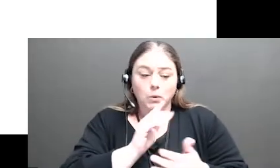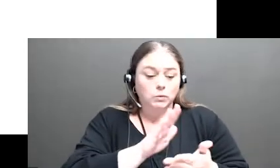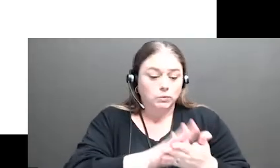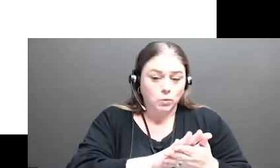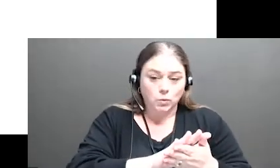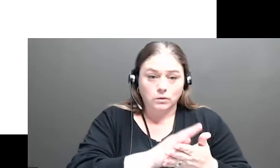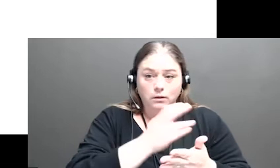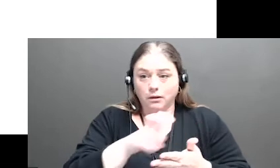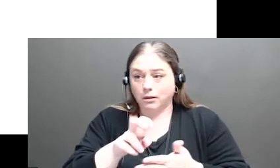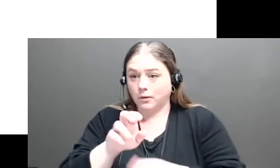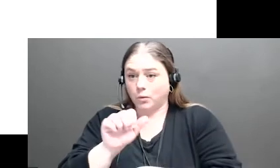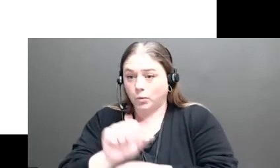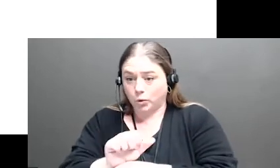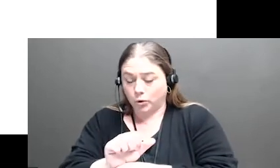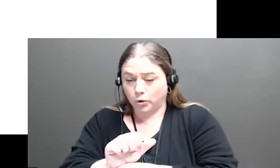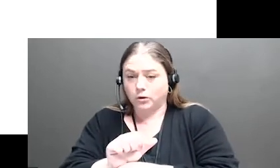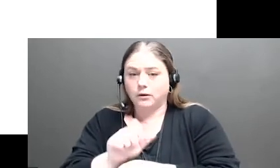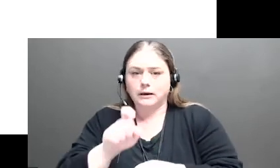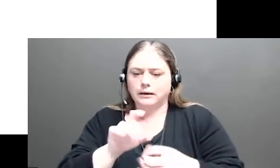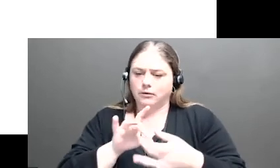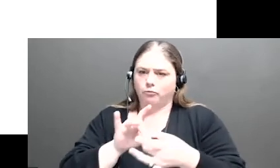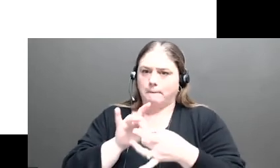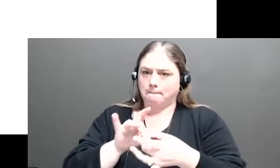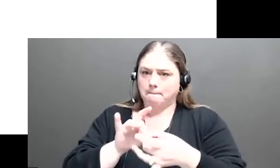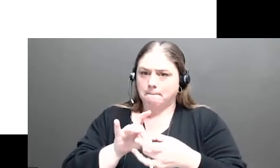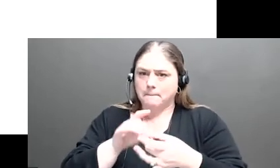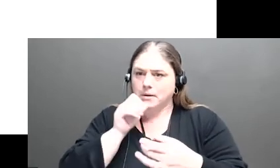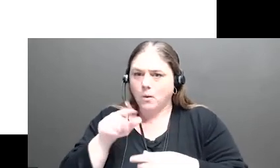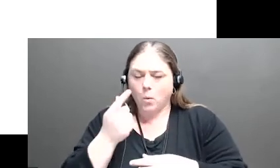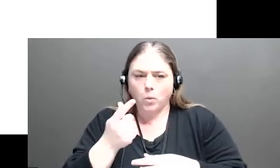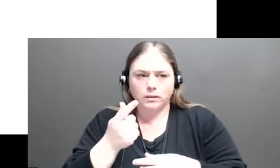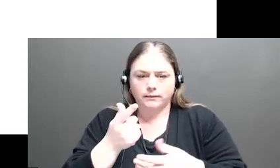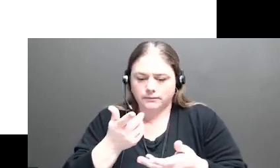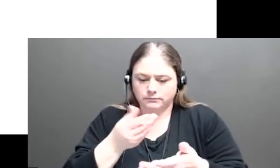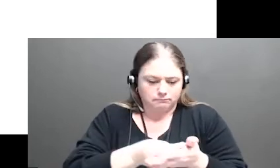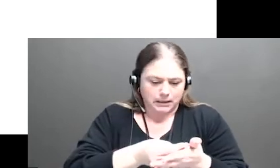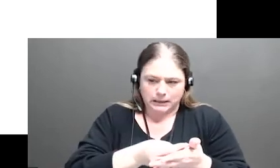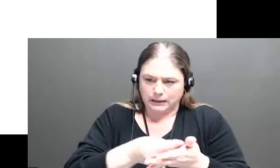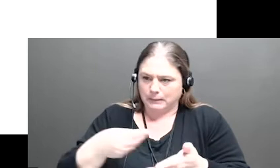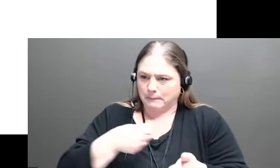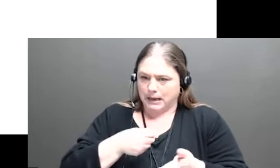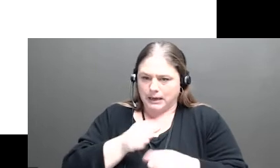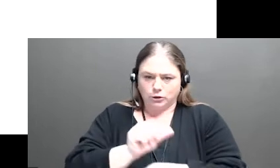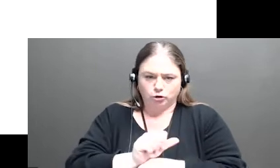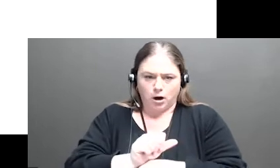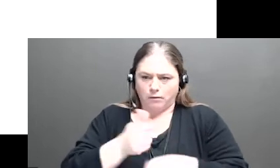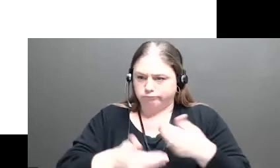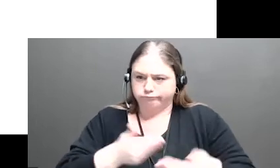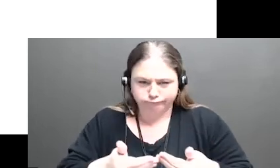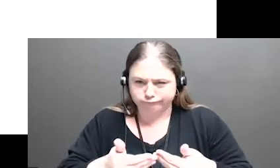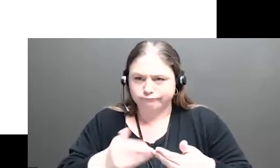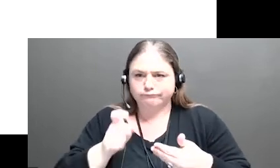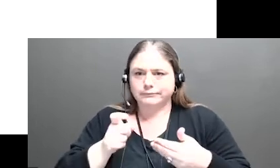just an agreement as in an exchange of labor for pay must really be cultivated by all.